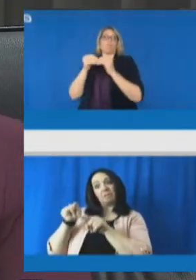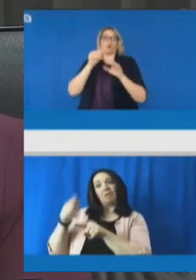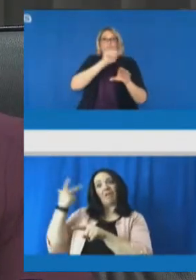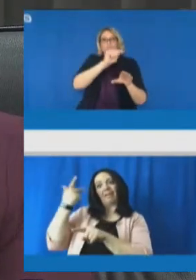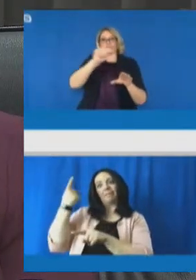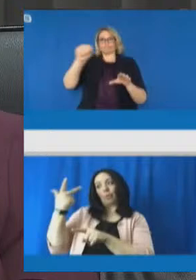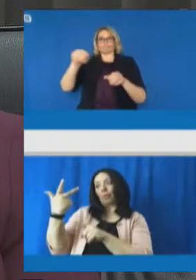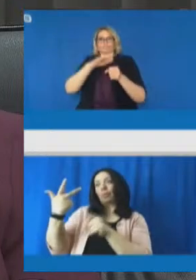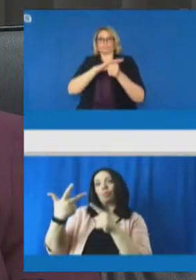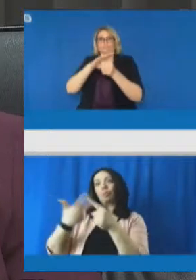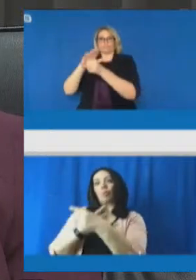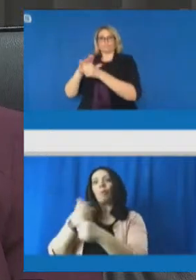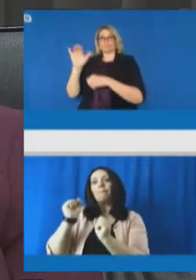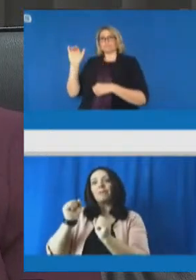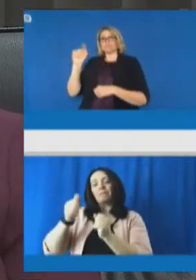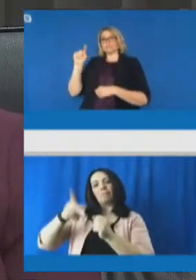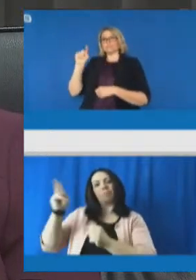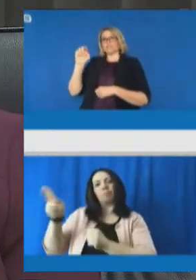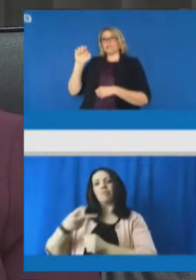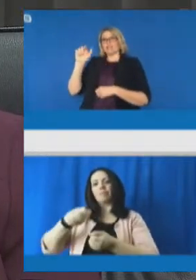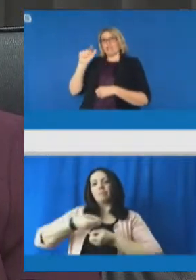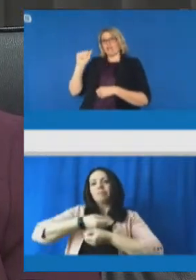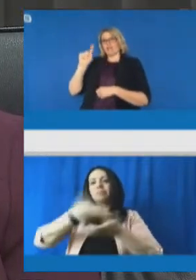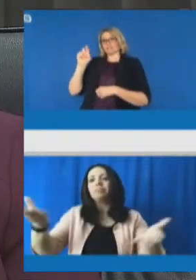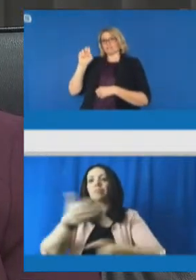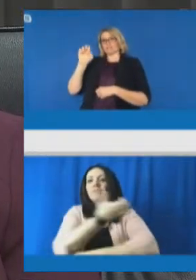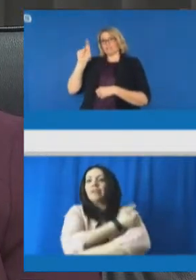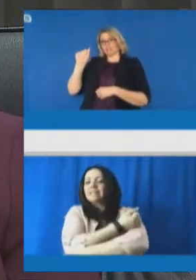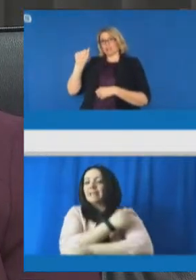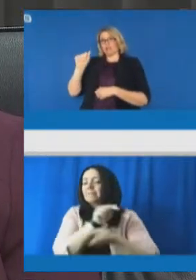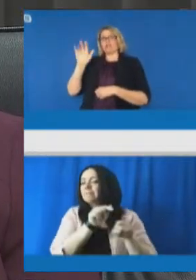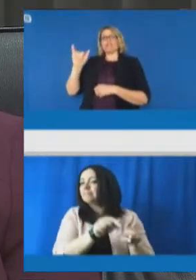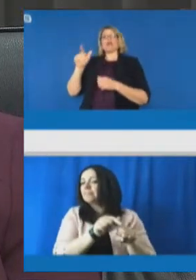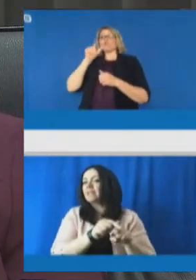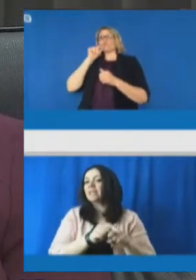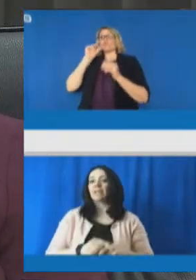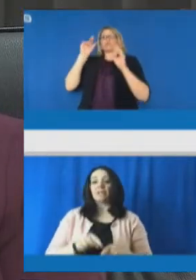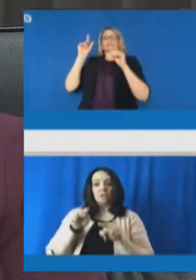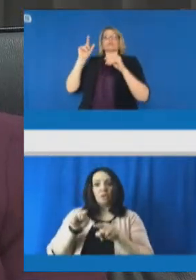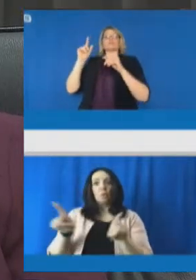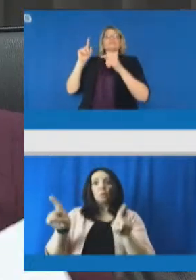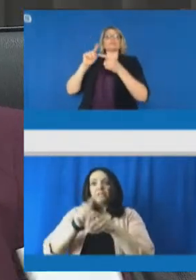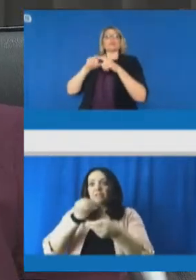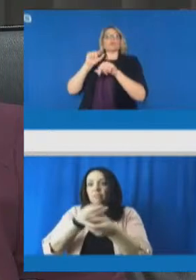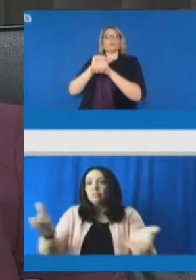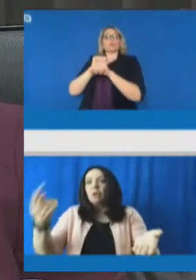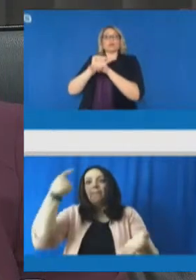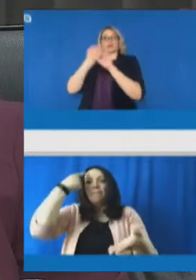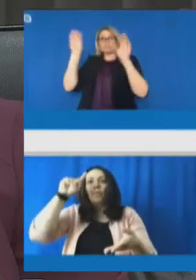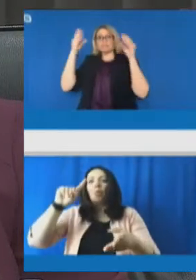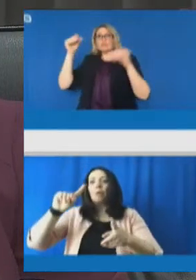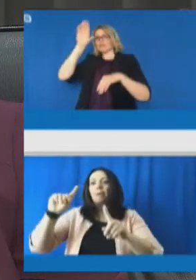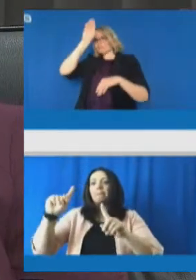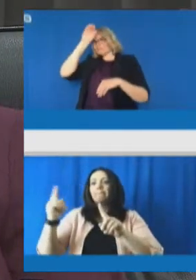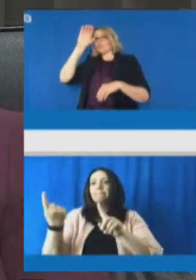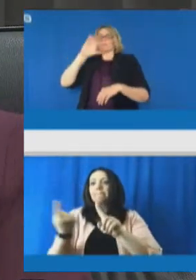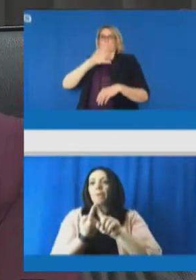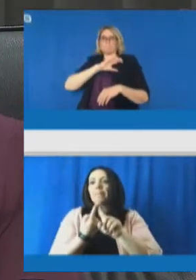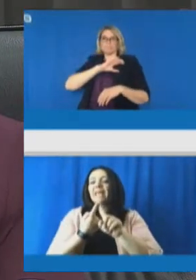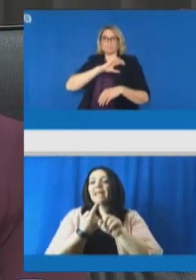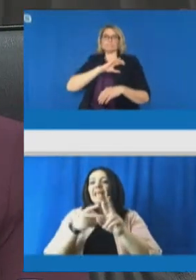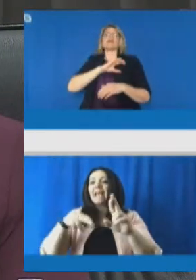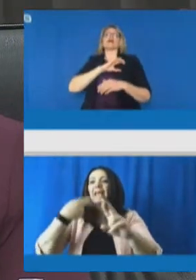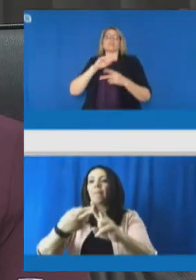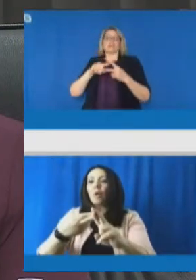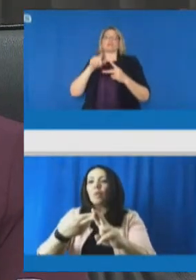vaccine manufactured by Janssen, we can plan to add to our vaccine supply as we move through the spring and summer. I want to remind